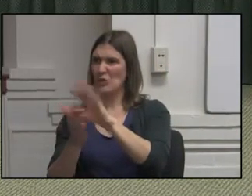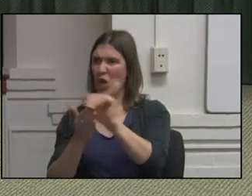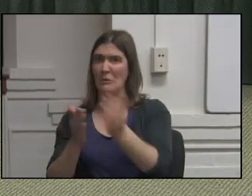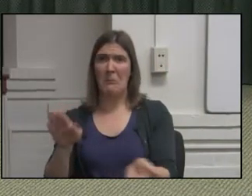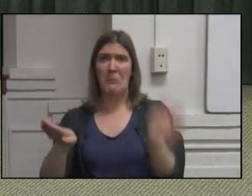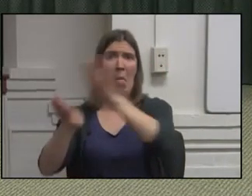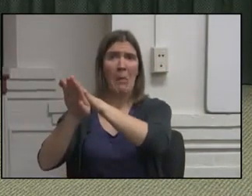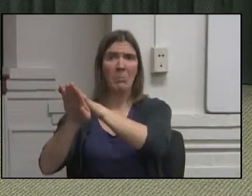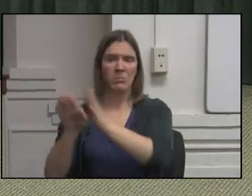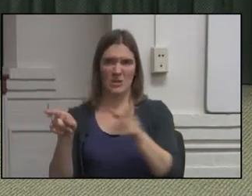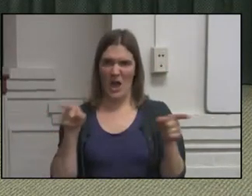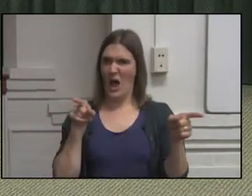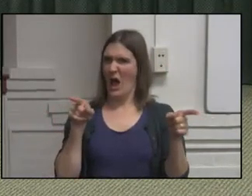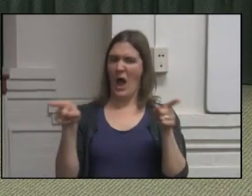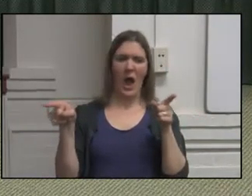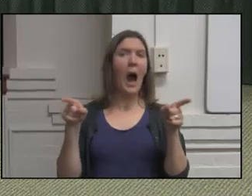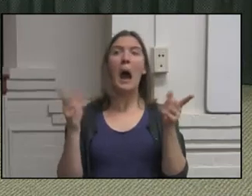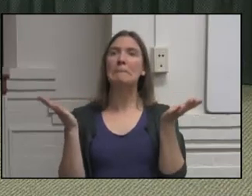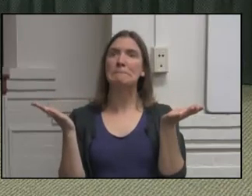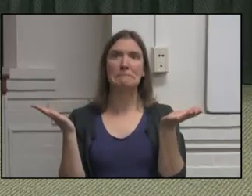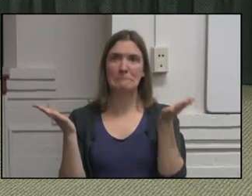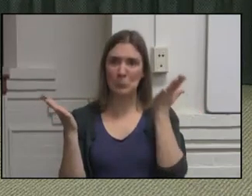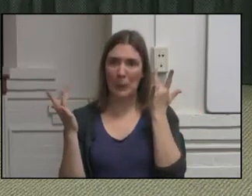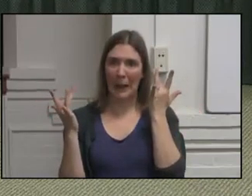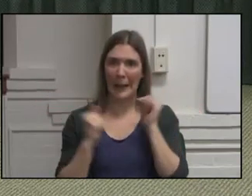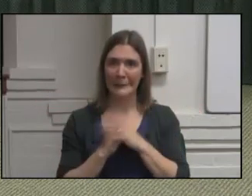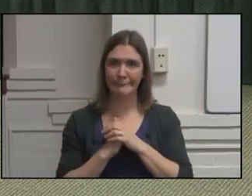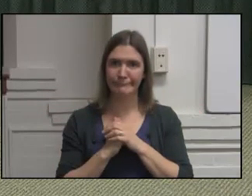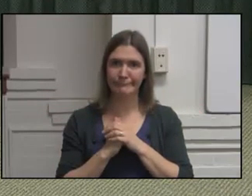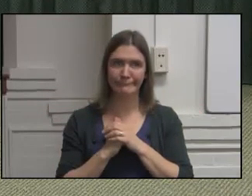$23,529. And so I'm just curious about what that might be,